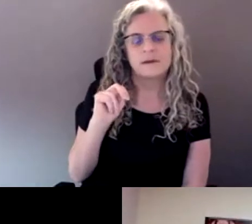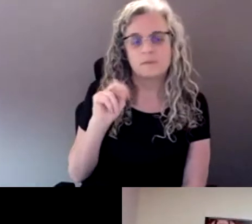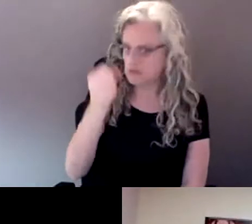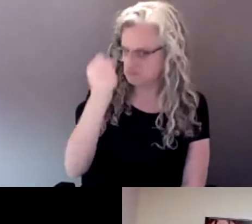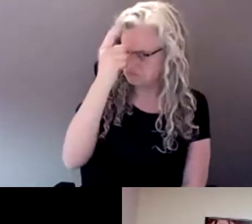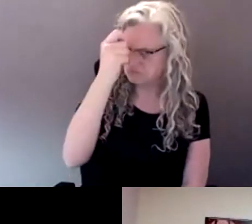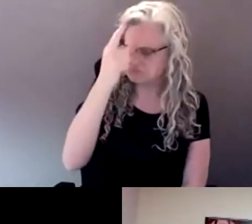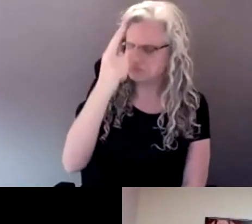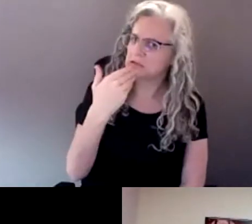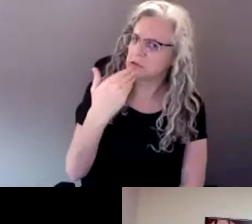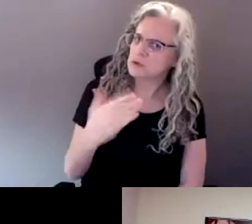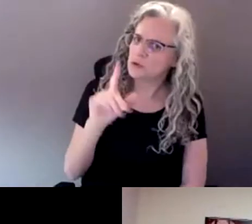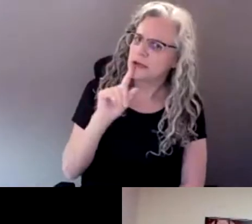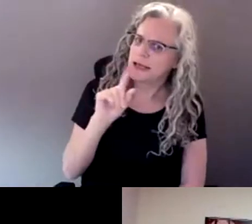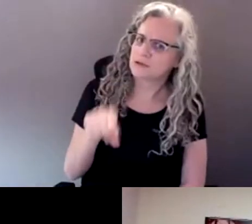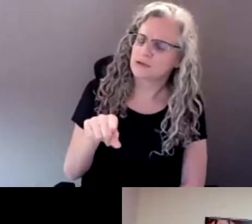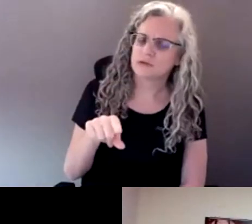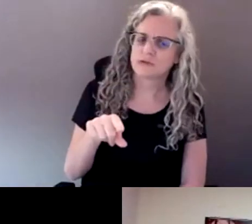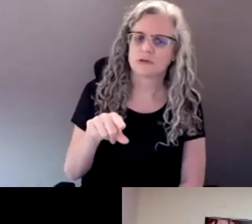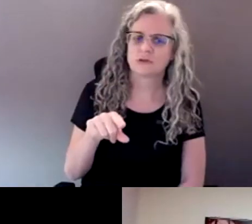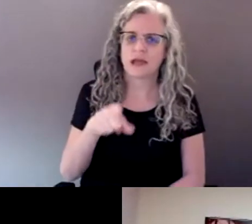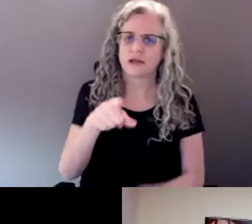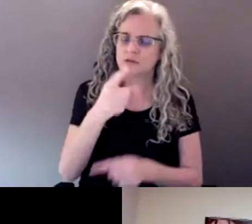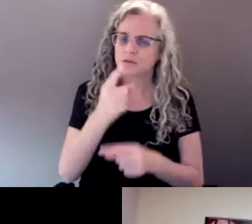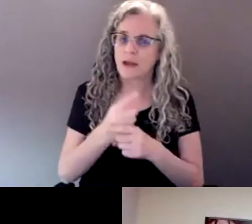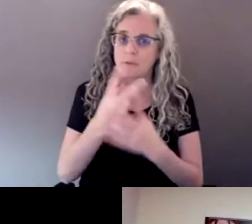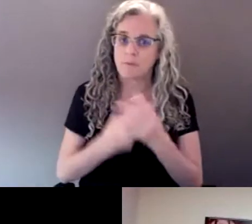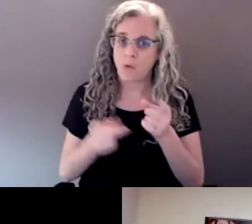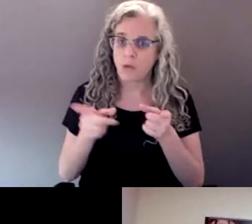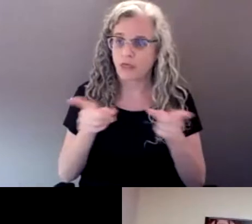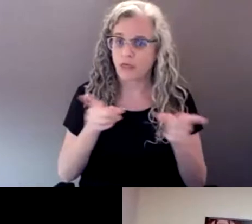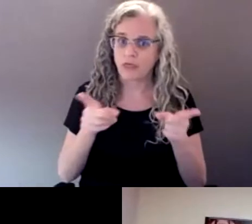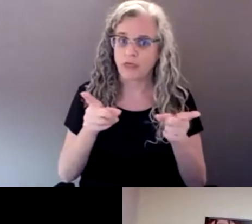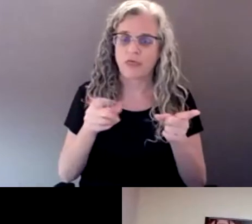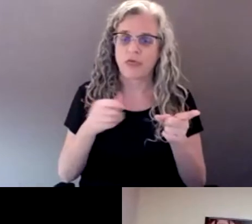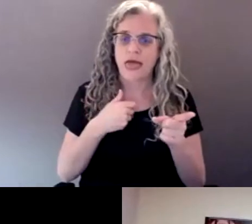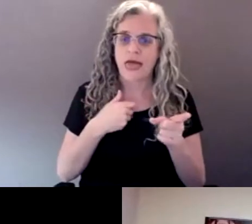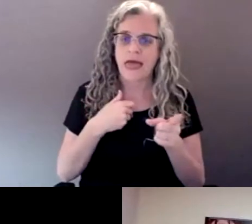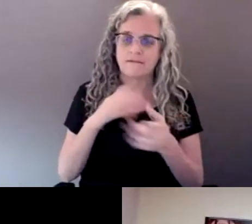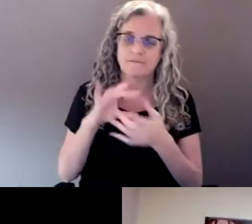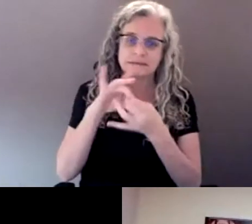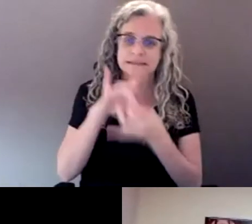I think that's a great answer. And they both, as you point out, are rooted in a fear.